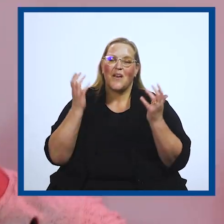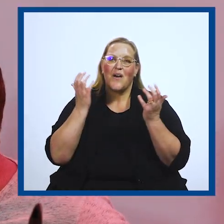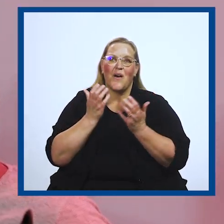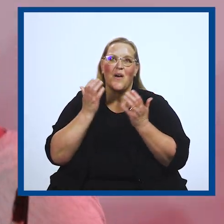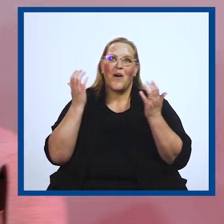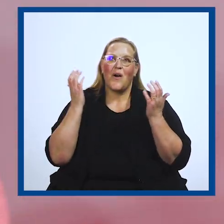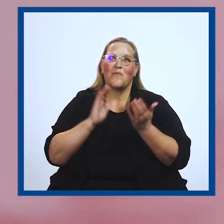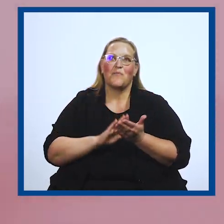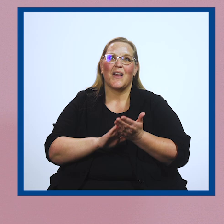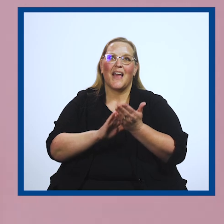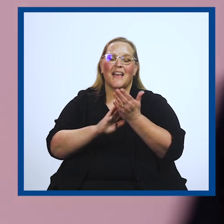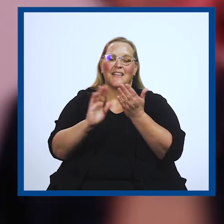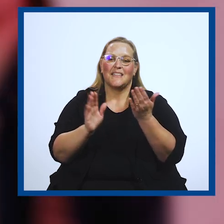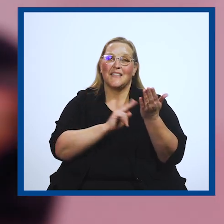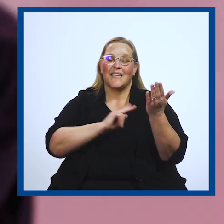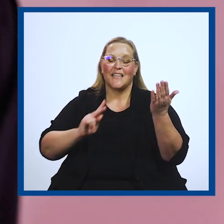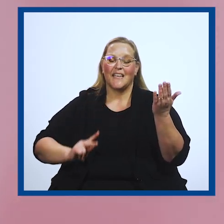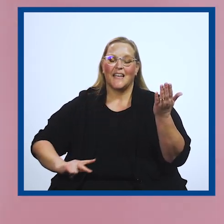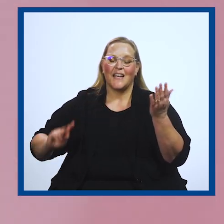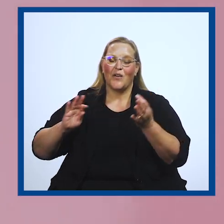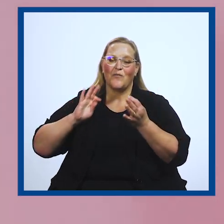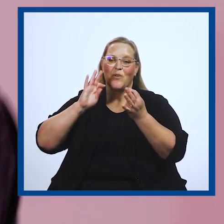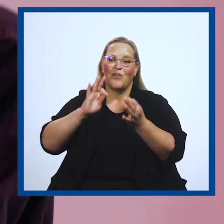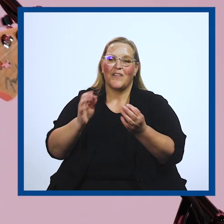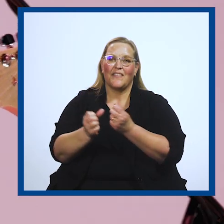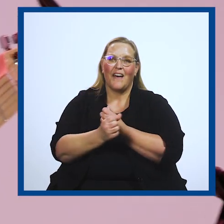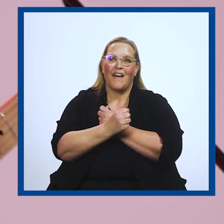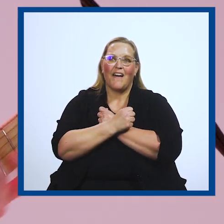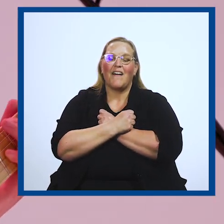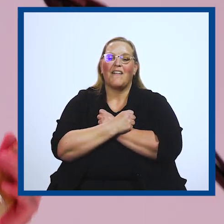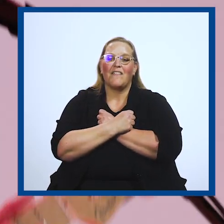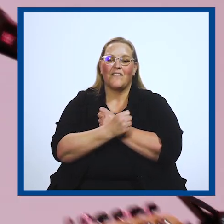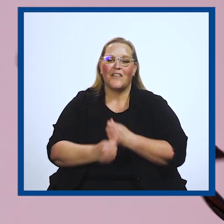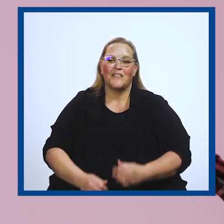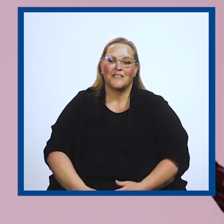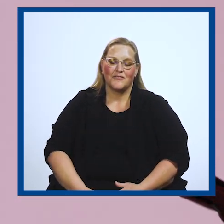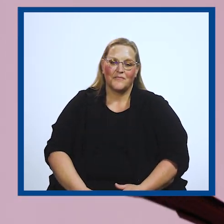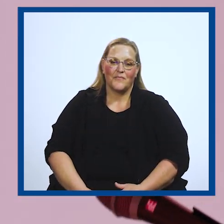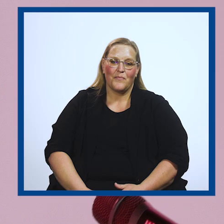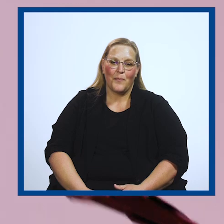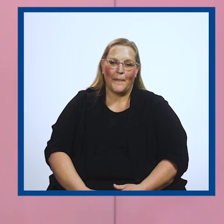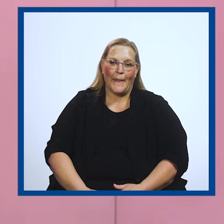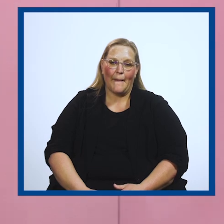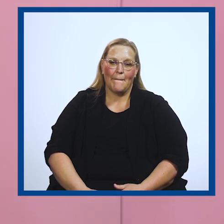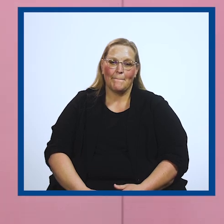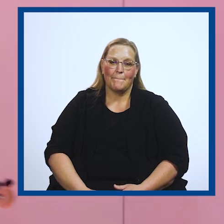And oh, praise the King of perfect love.